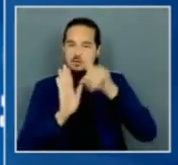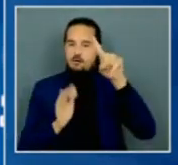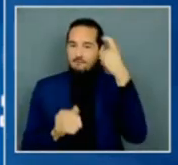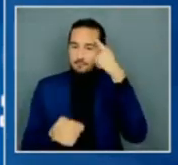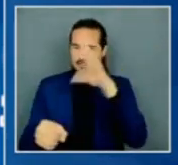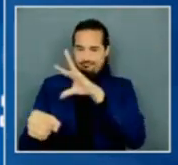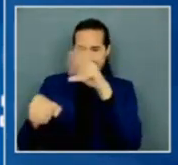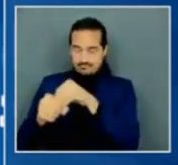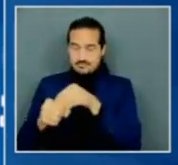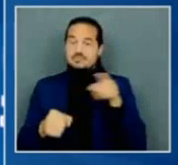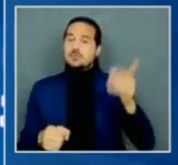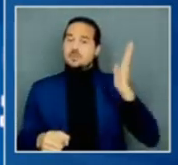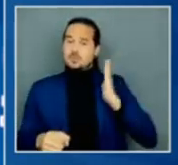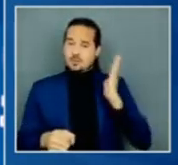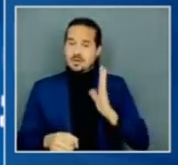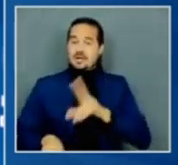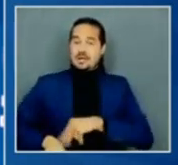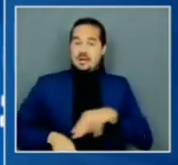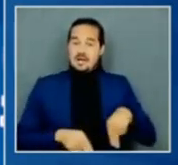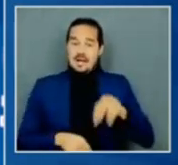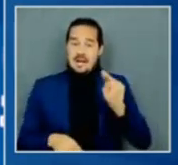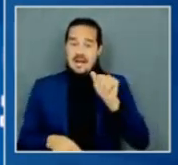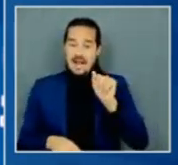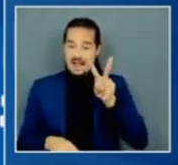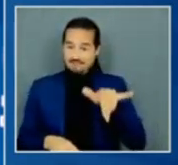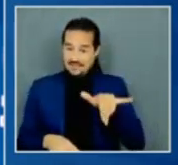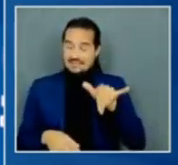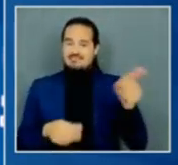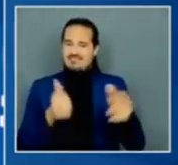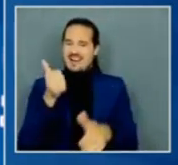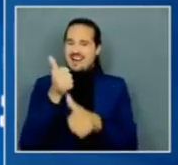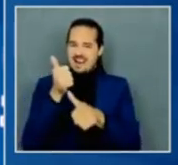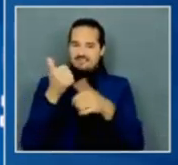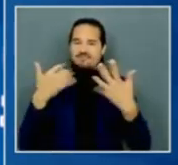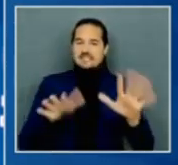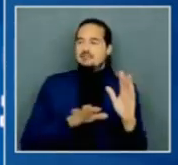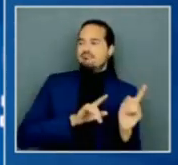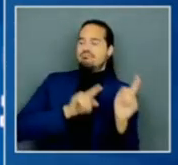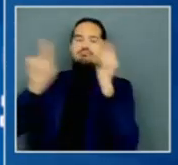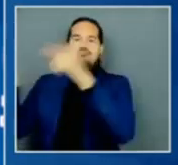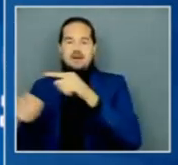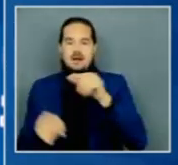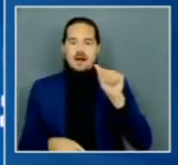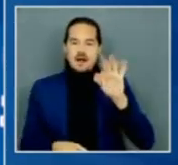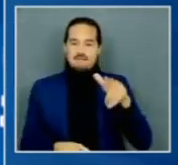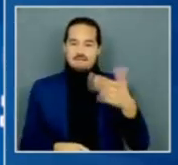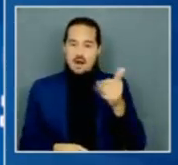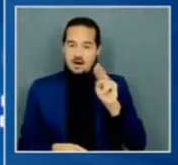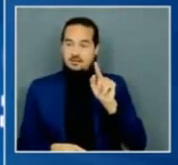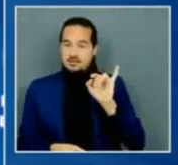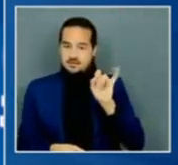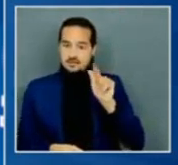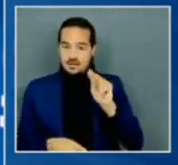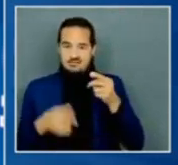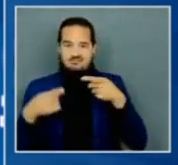a veteran, a lieutenant in the United States Navy Reserve, an intelligence officer deployed to Afghanistan while he was